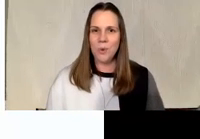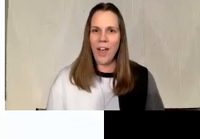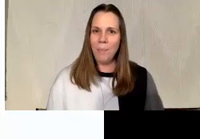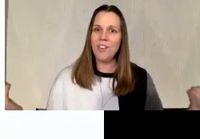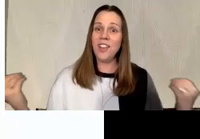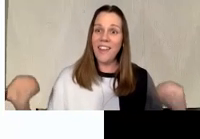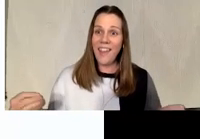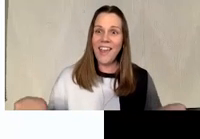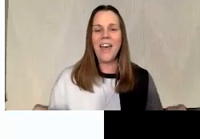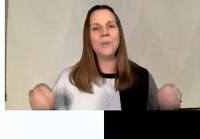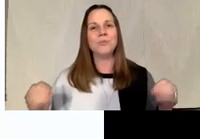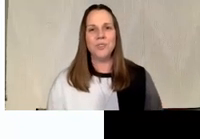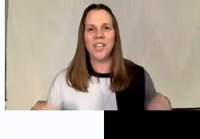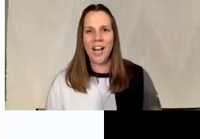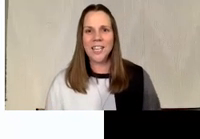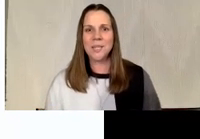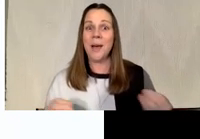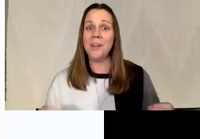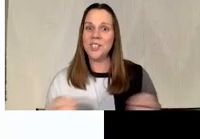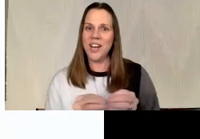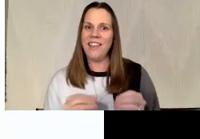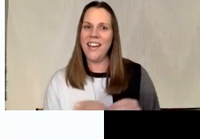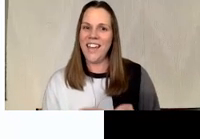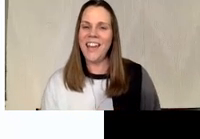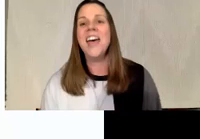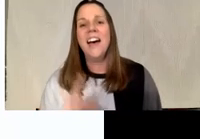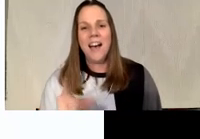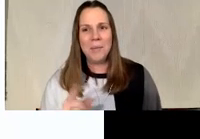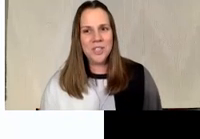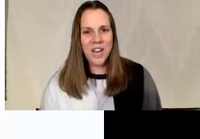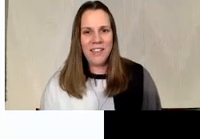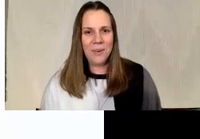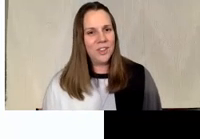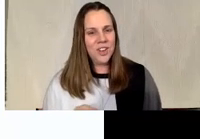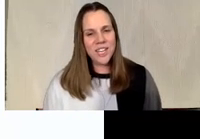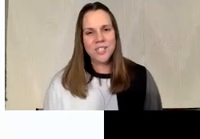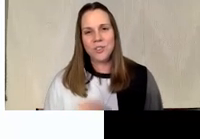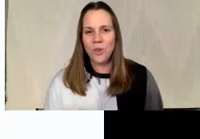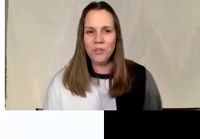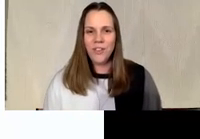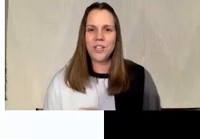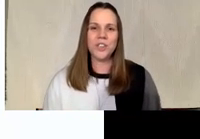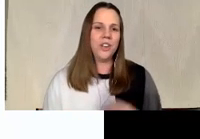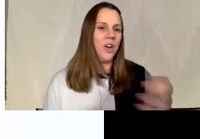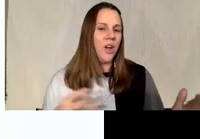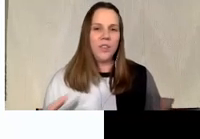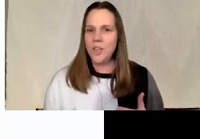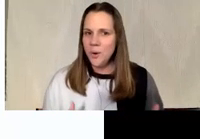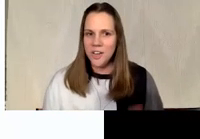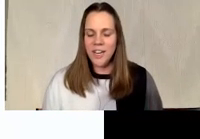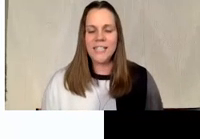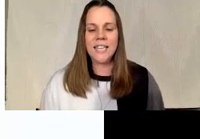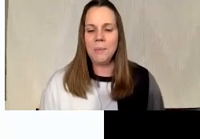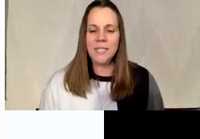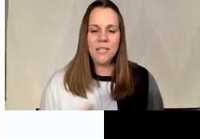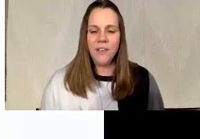they're super happy, they're like, hey, that was really awesome. I'm going to try that again. I'm going to try that with the cookies or the goldfish or the